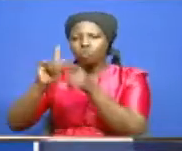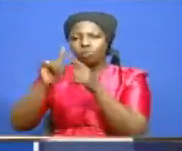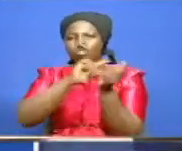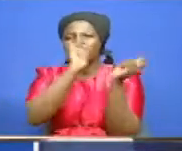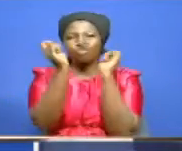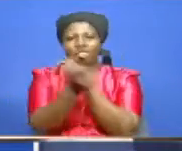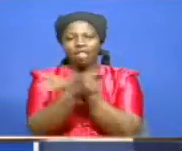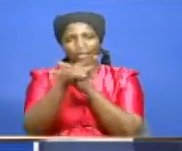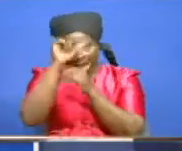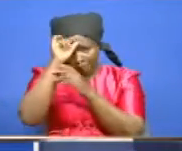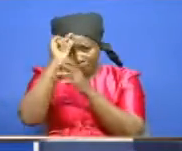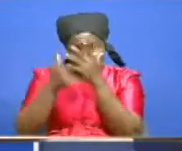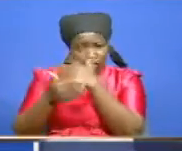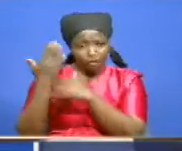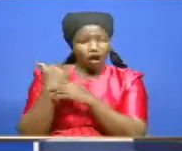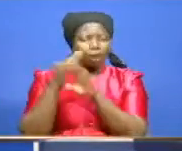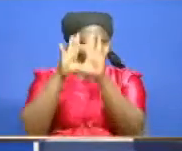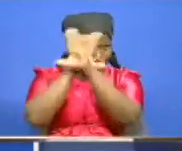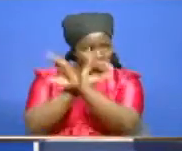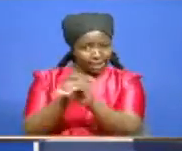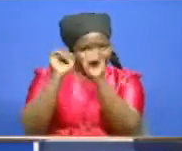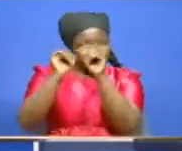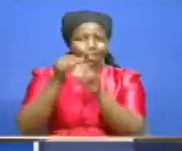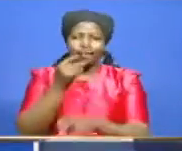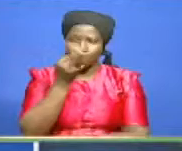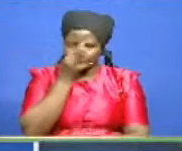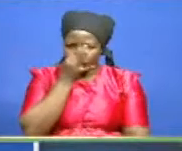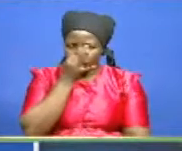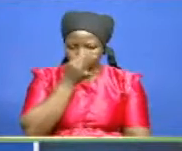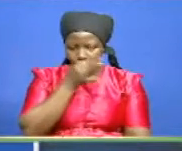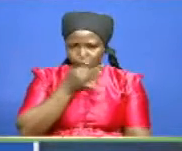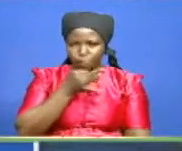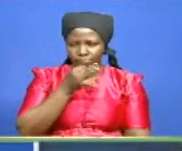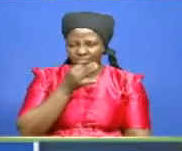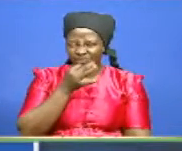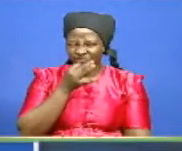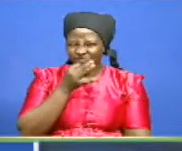late President Daniel Arap Moi's government in 1982.